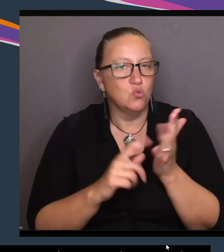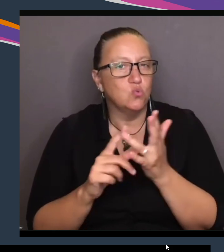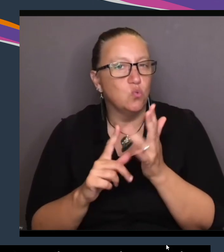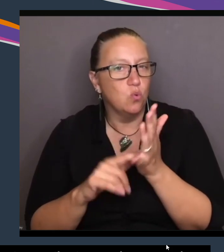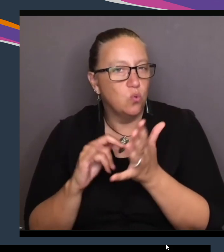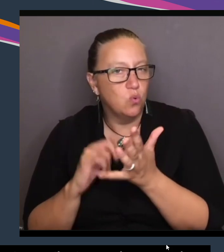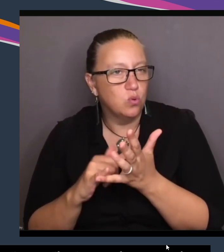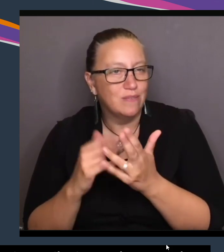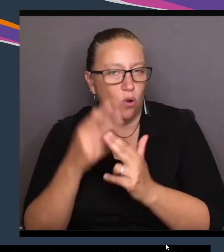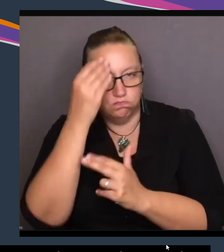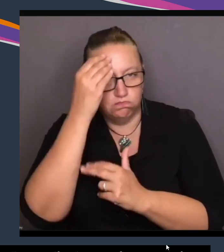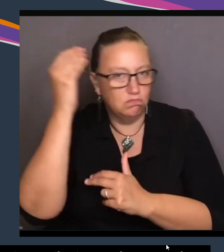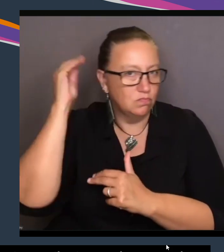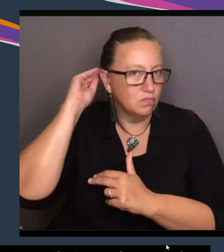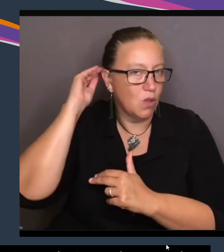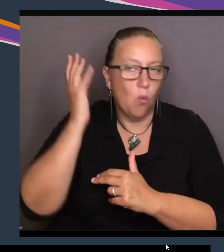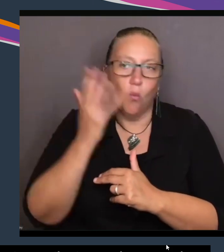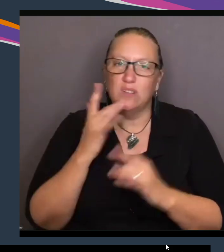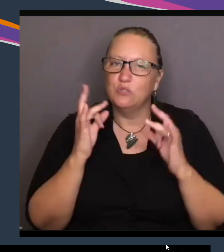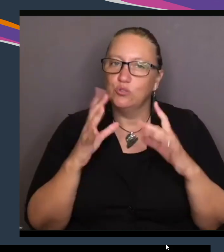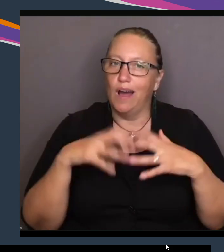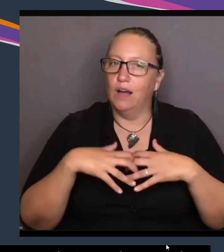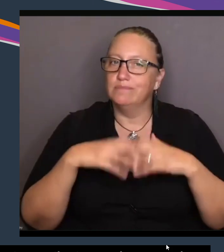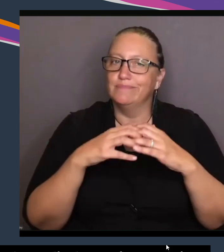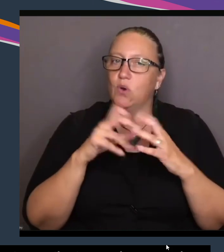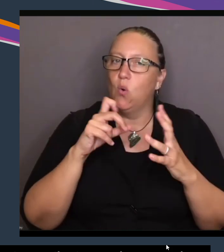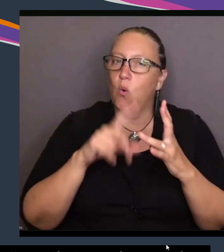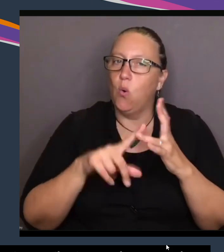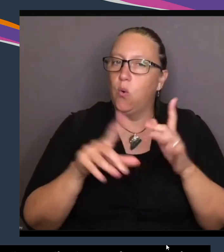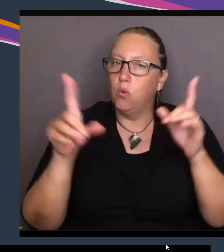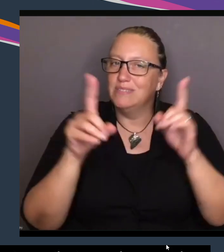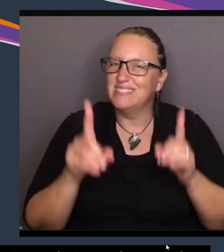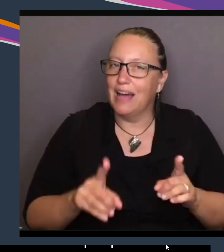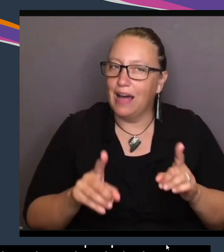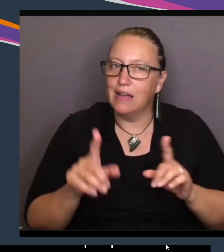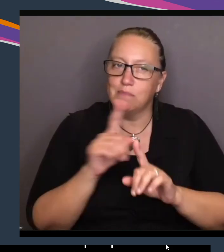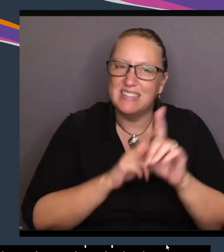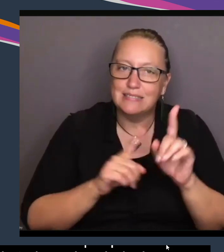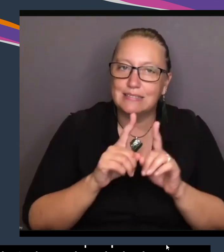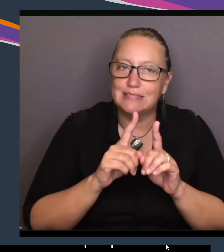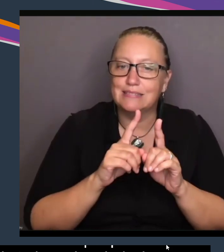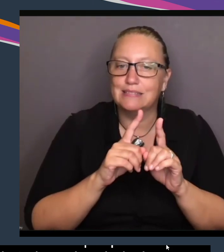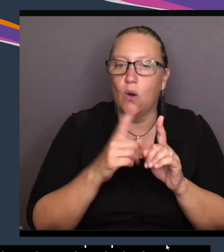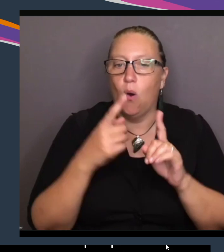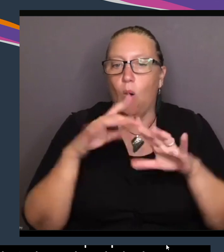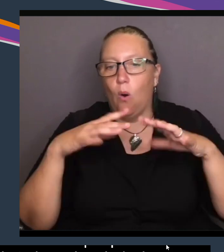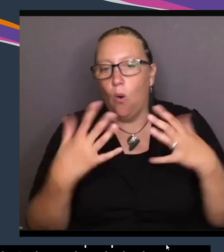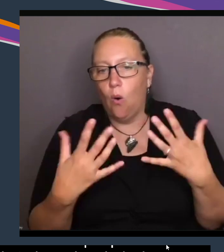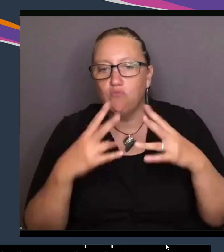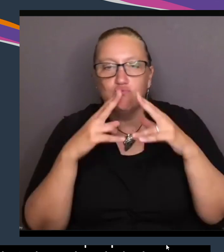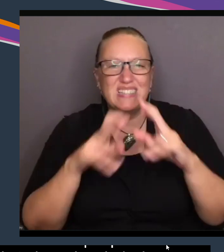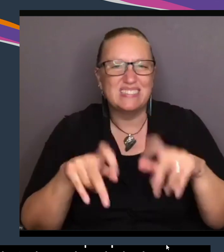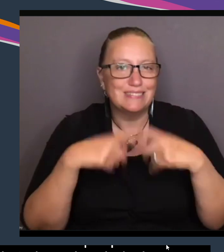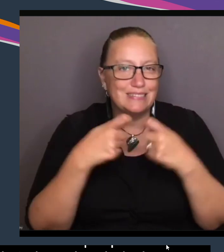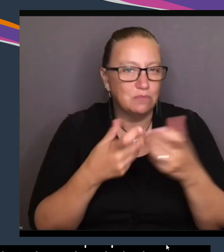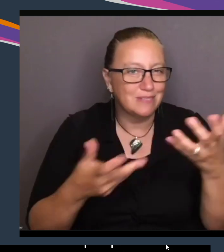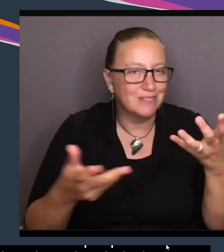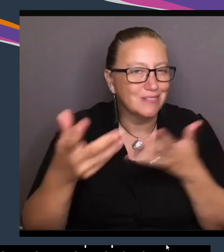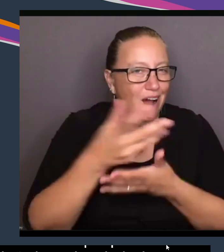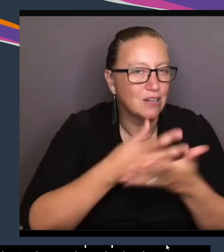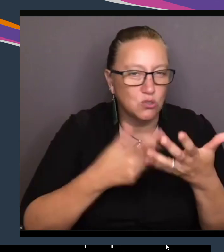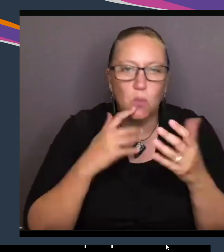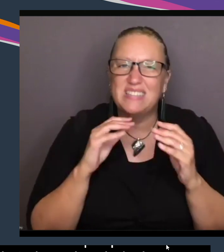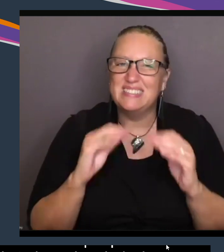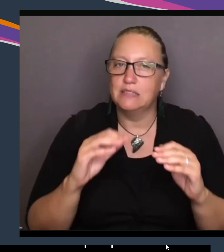or research team discussions. So it's really the whole kind of overarching research process. We also do have a module